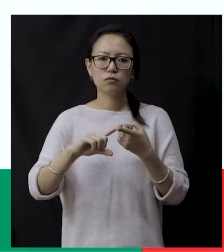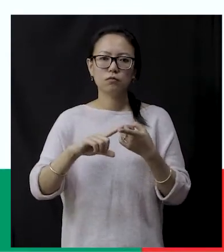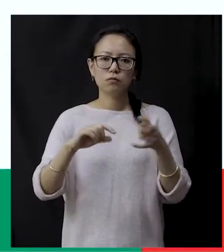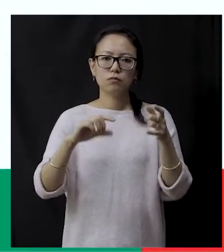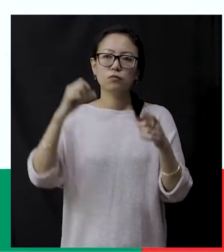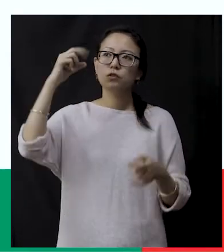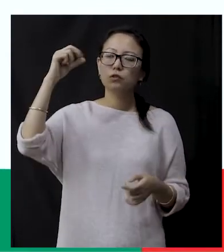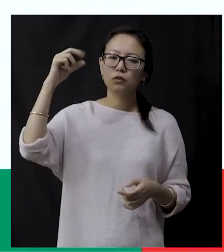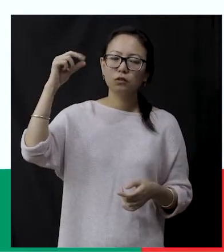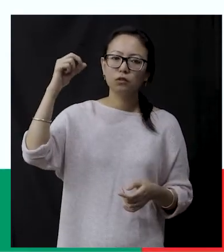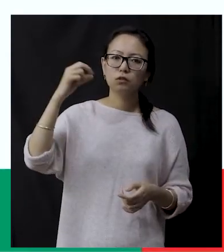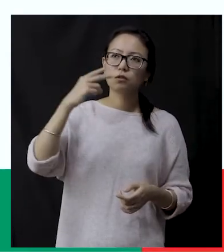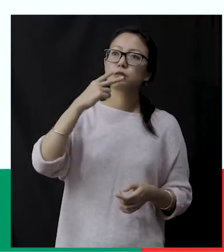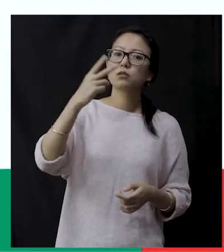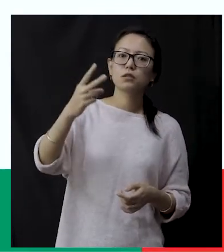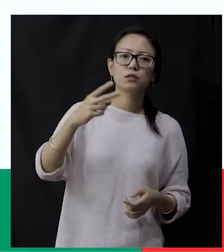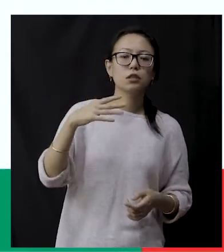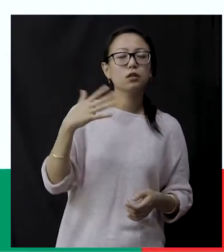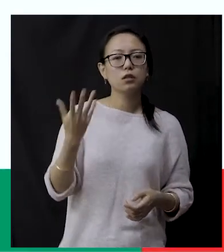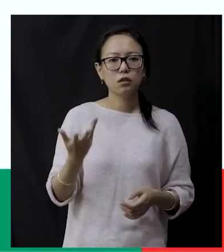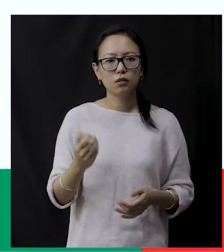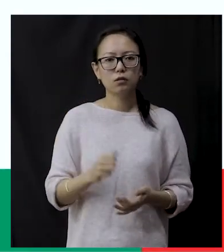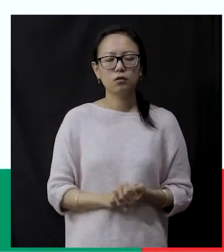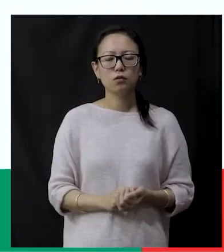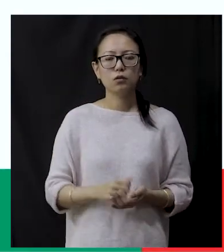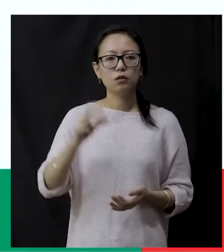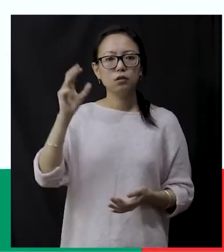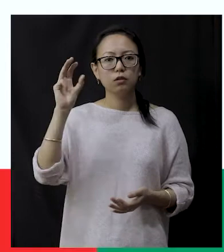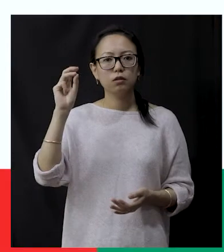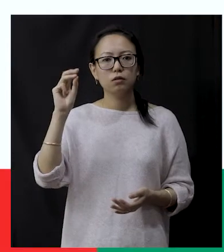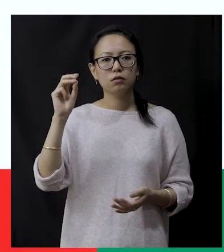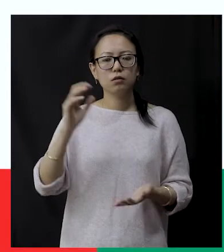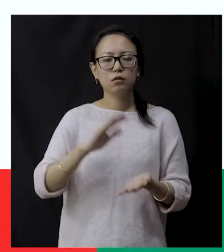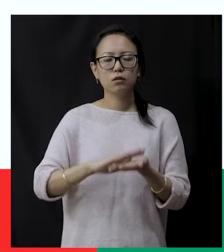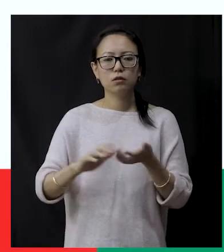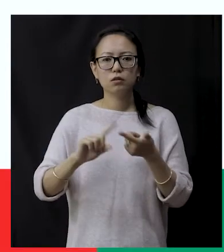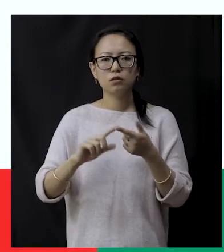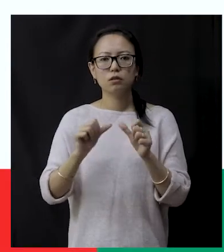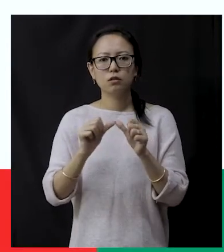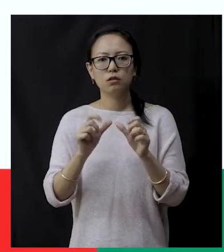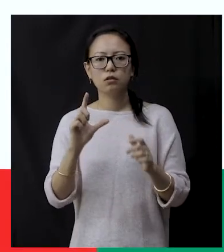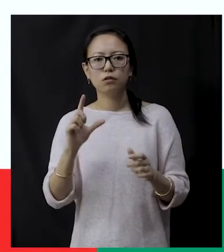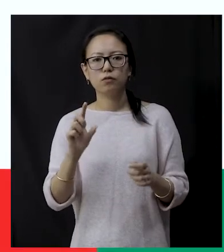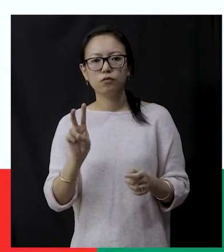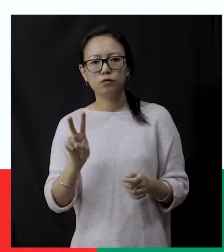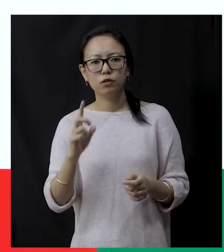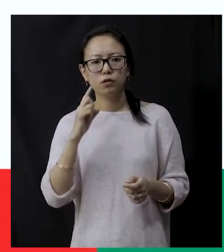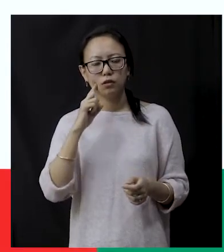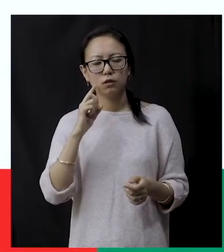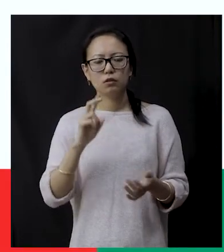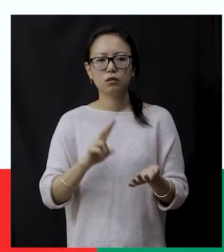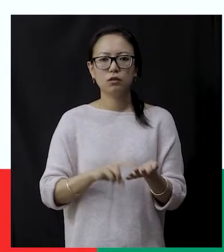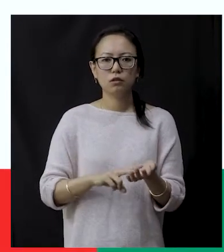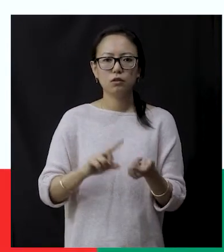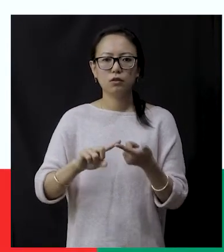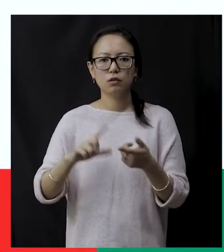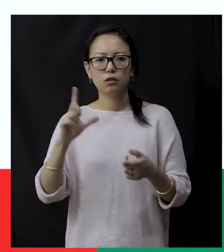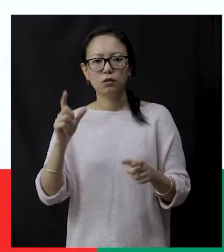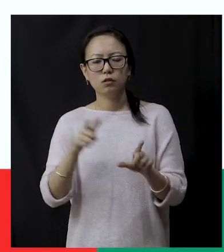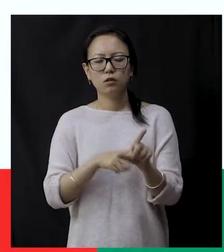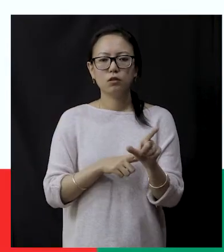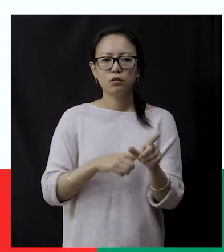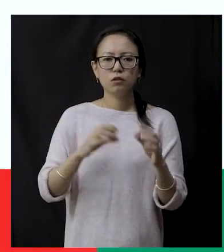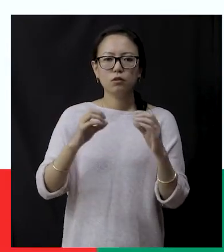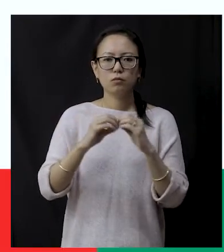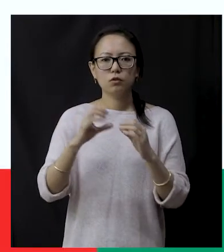now let's discuss about the third heavenly bodies, that is Earth. Now